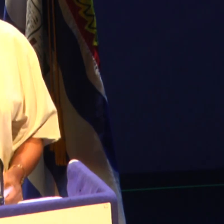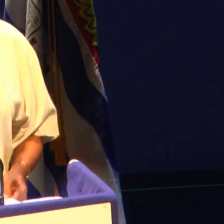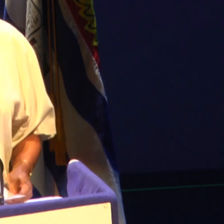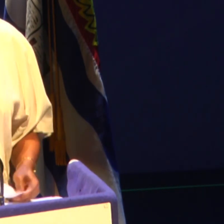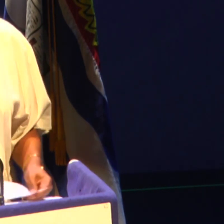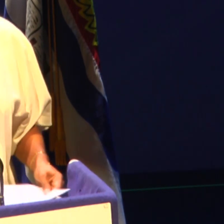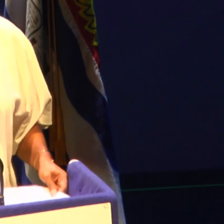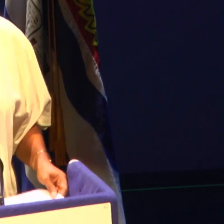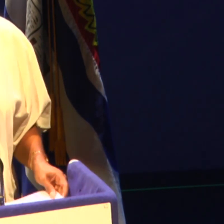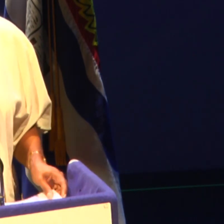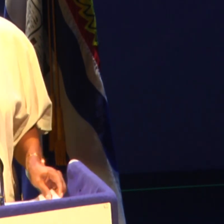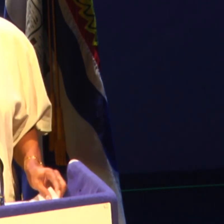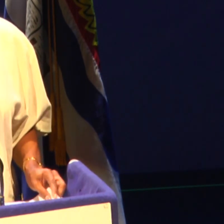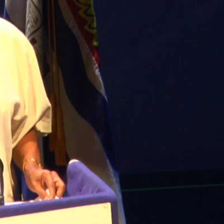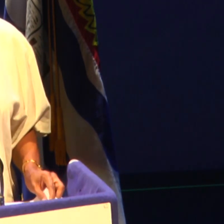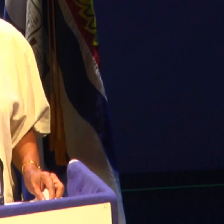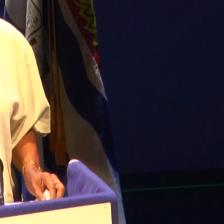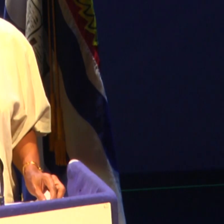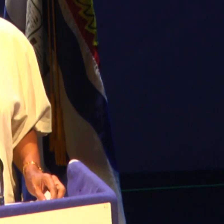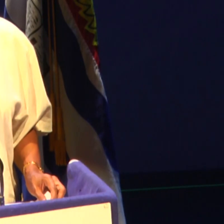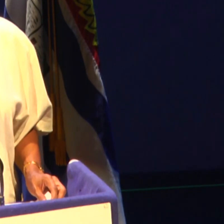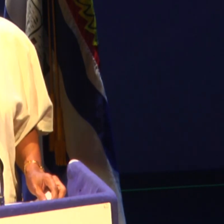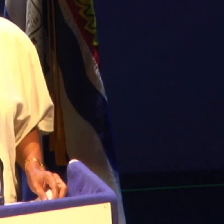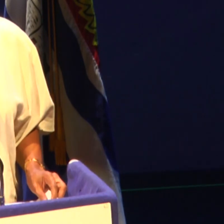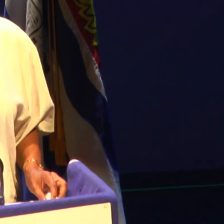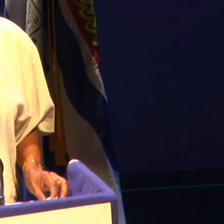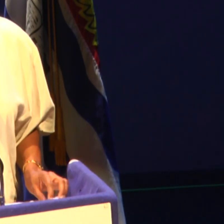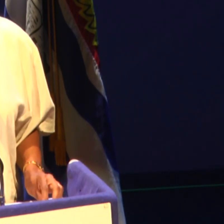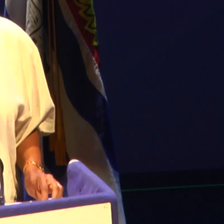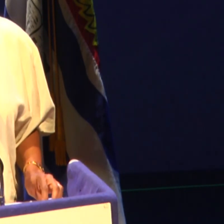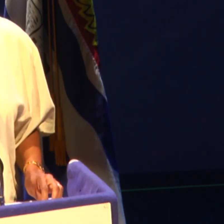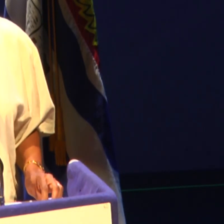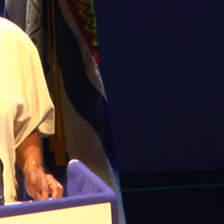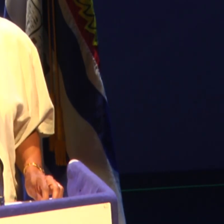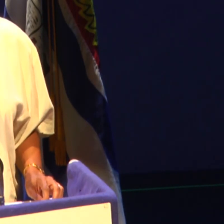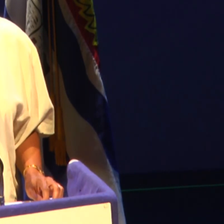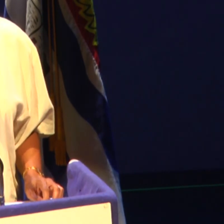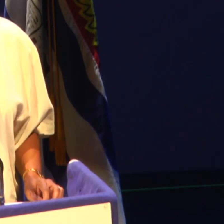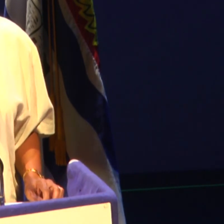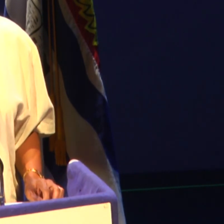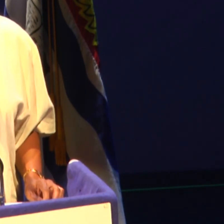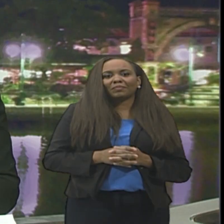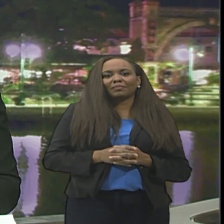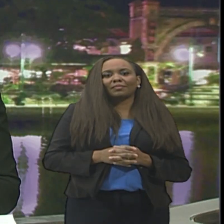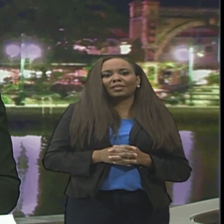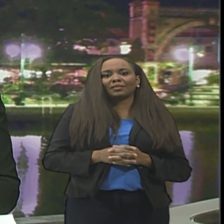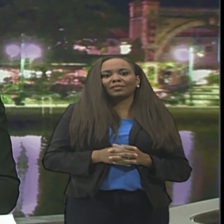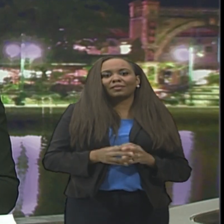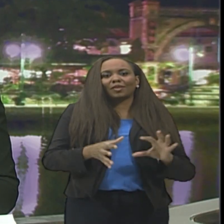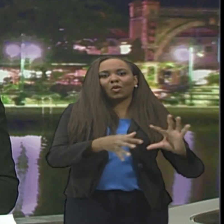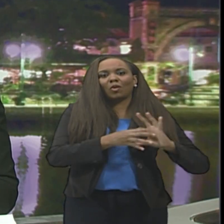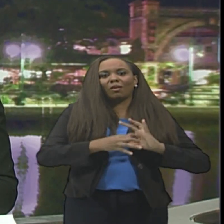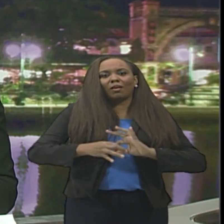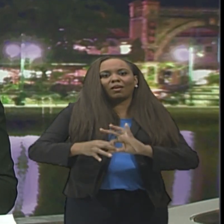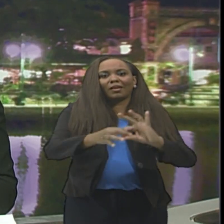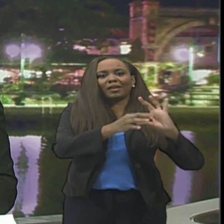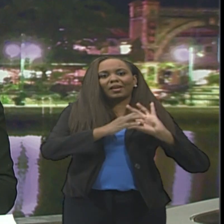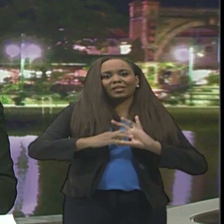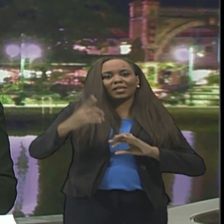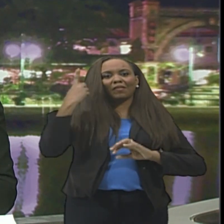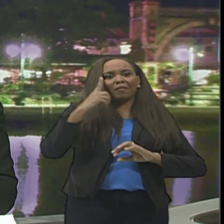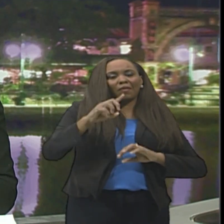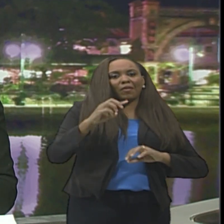in Barbados, convened a regional cooperation workshop in Barbados. The coordination of the military